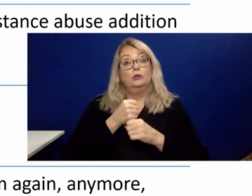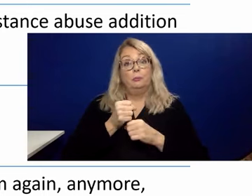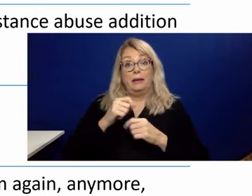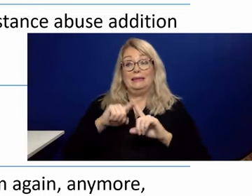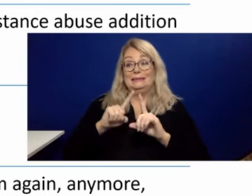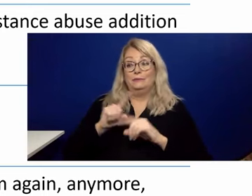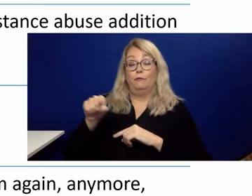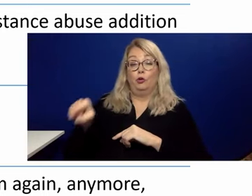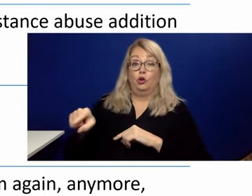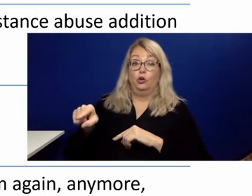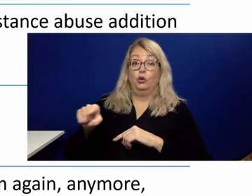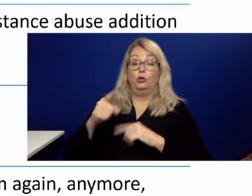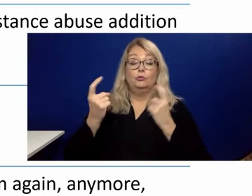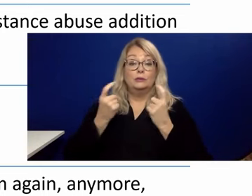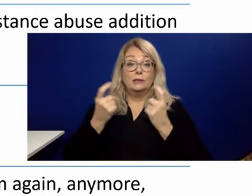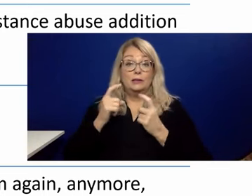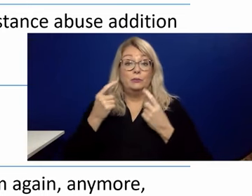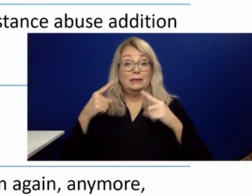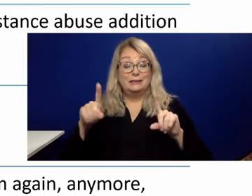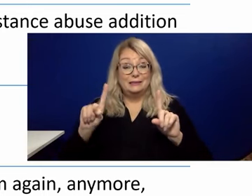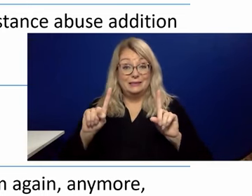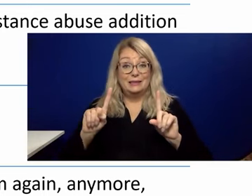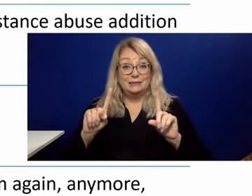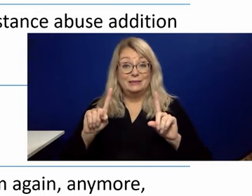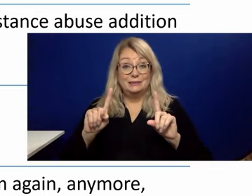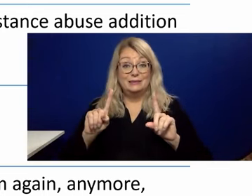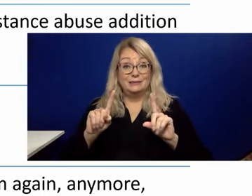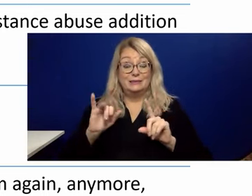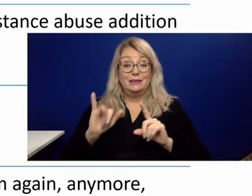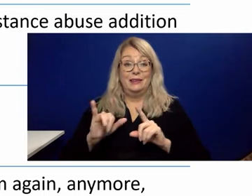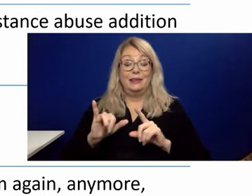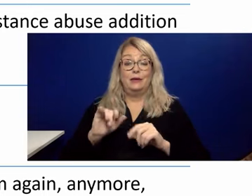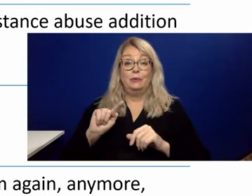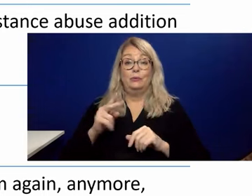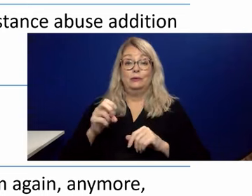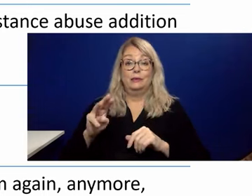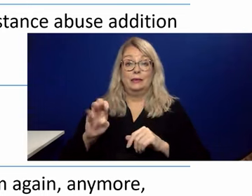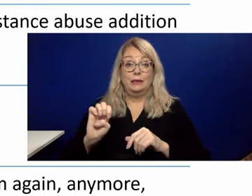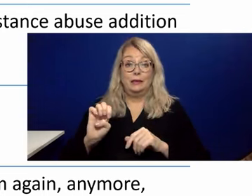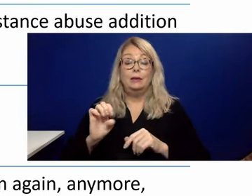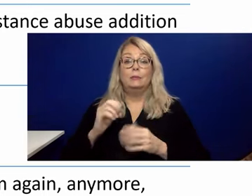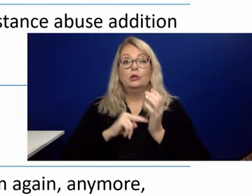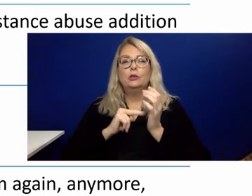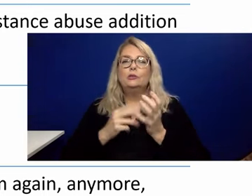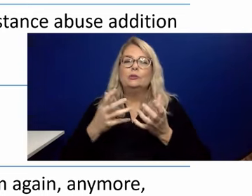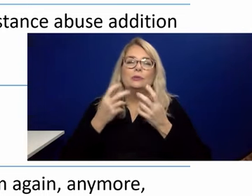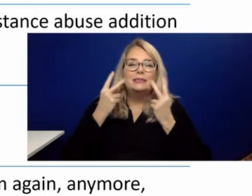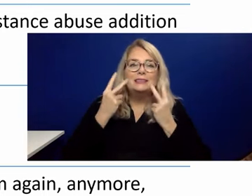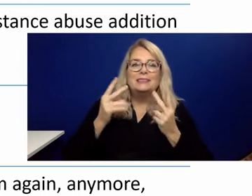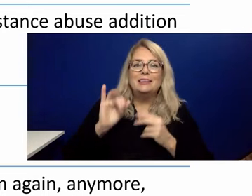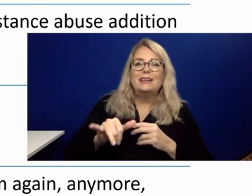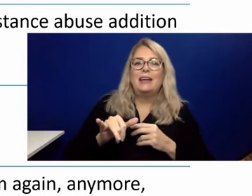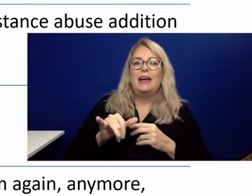right? And you celebrated that success. That was one of the themes, right? Nurses want to see that. They want to see that wound